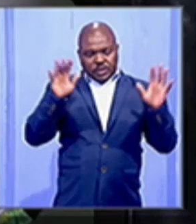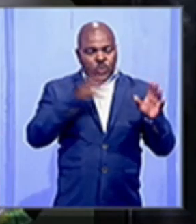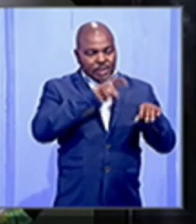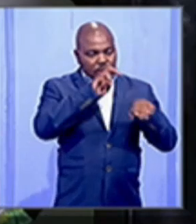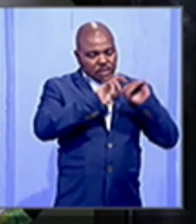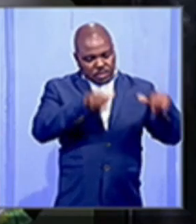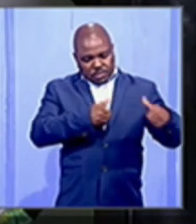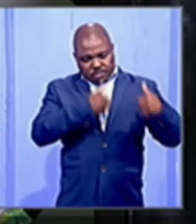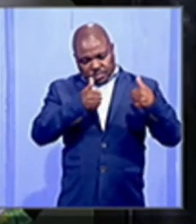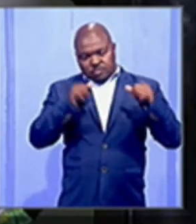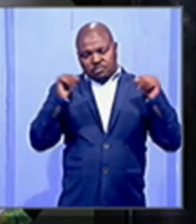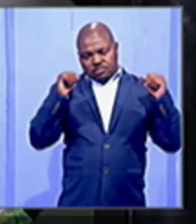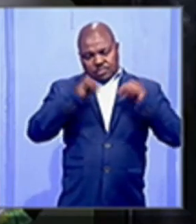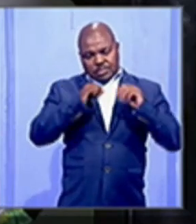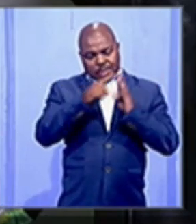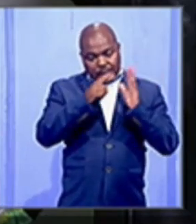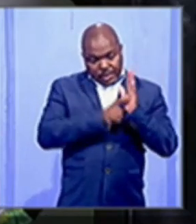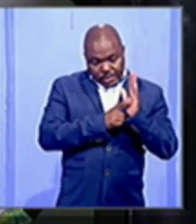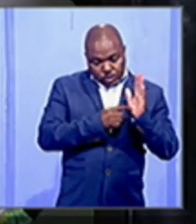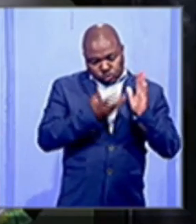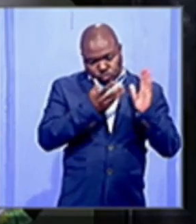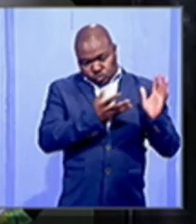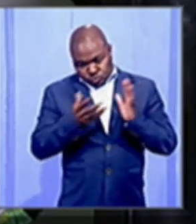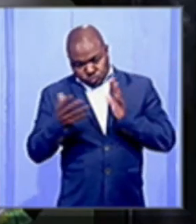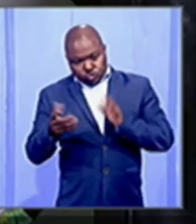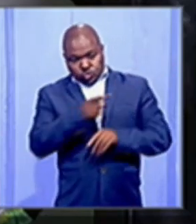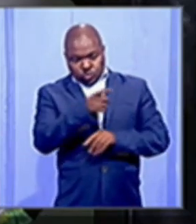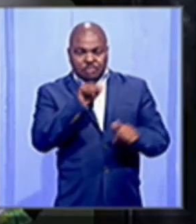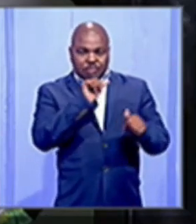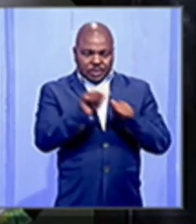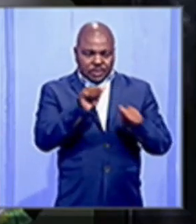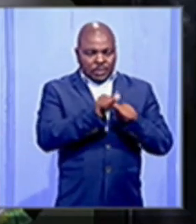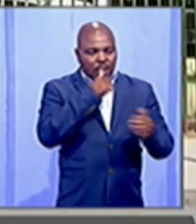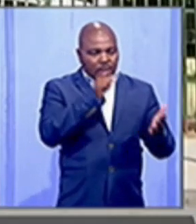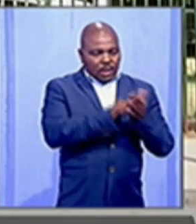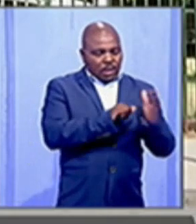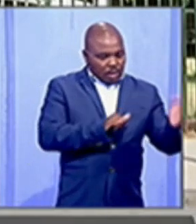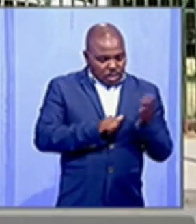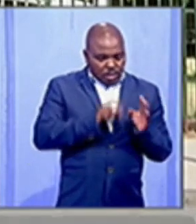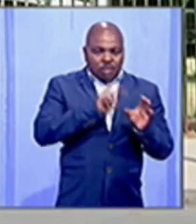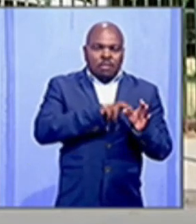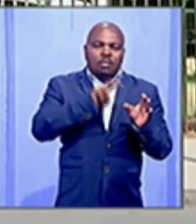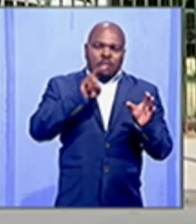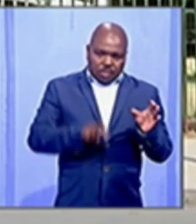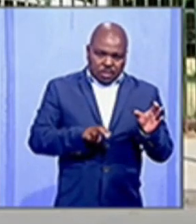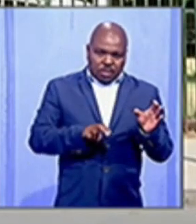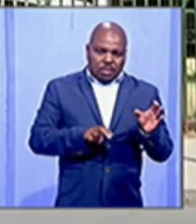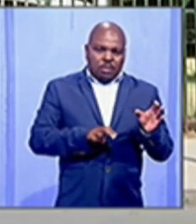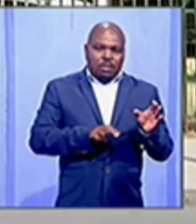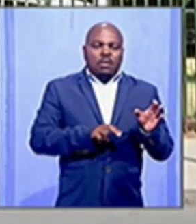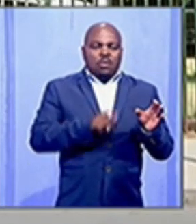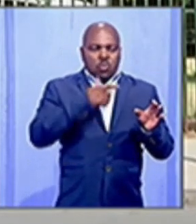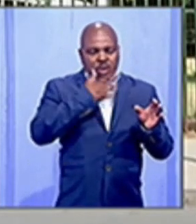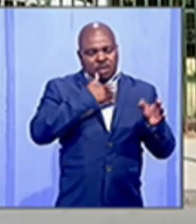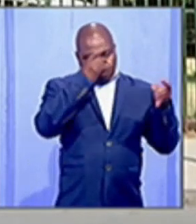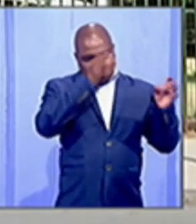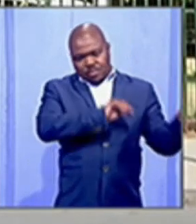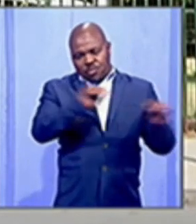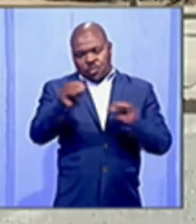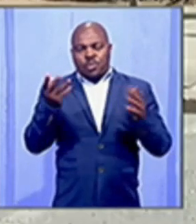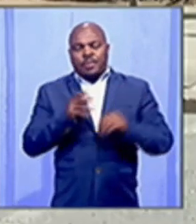re dumelana gore ka date ya dikana le dikana o tshwantse ba re file makwalo a bona and then re itse gore ba ya go kae.